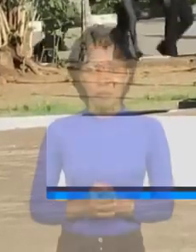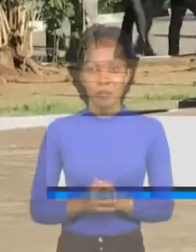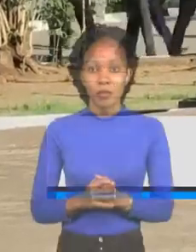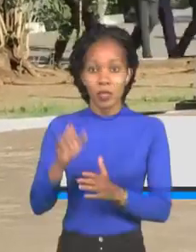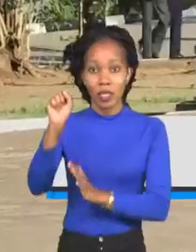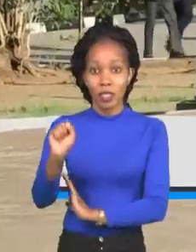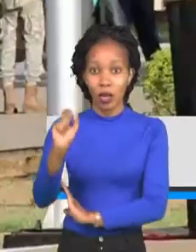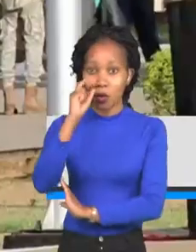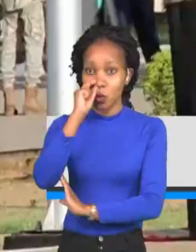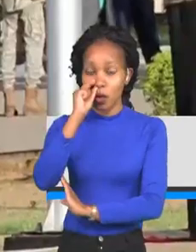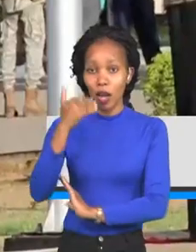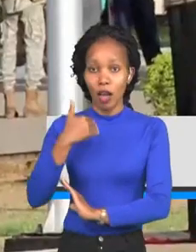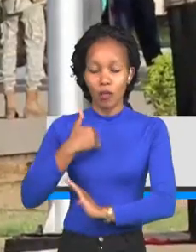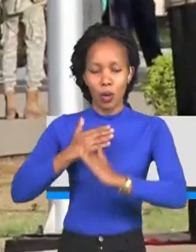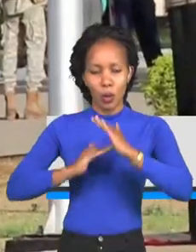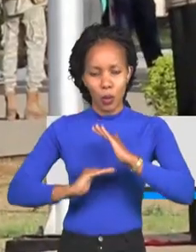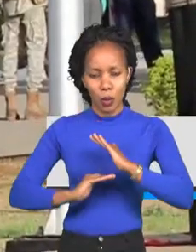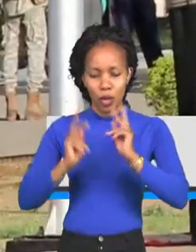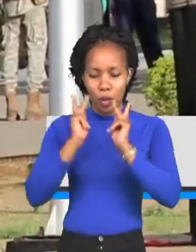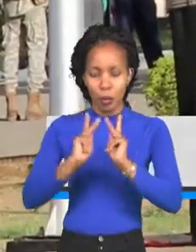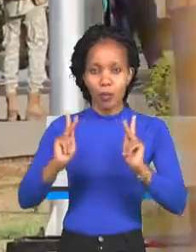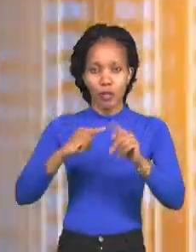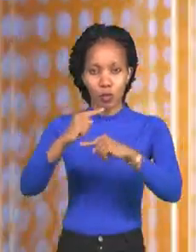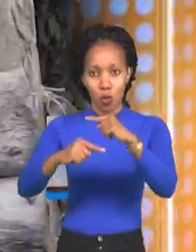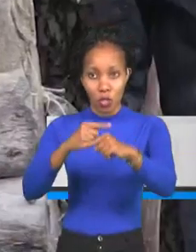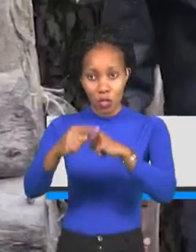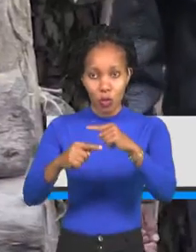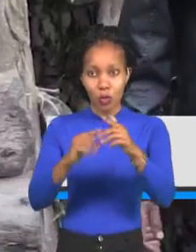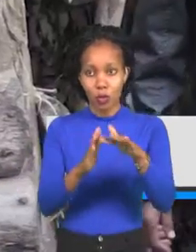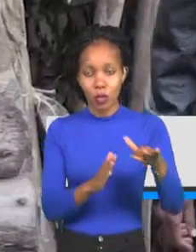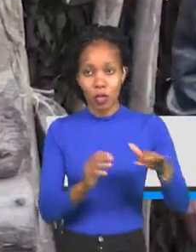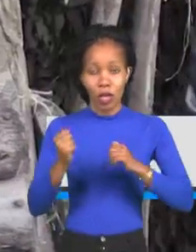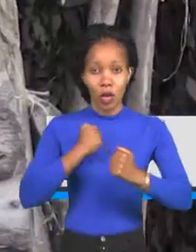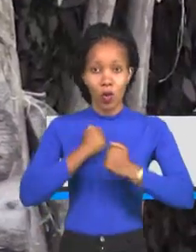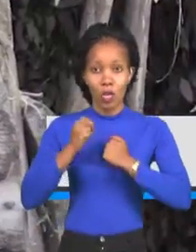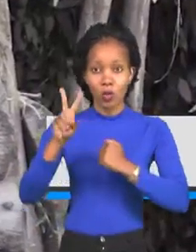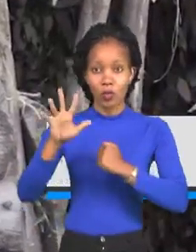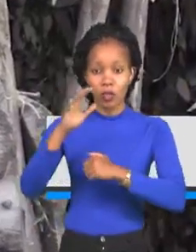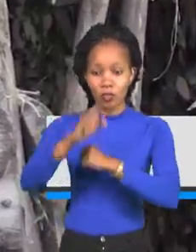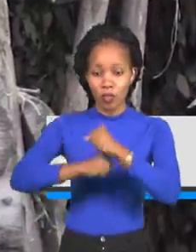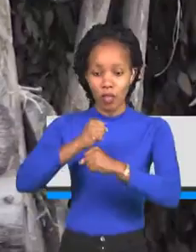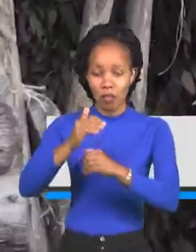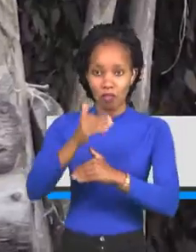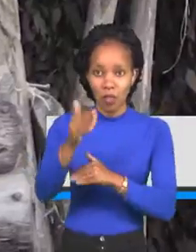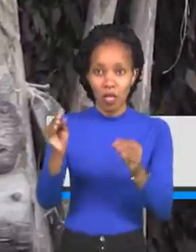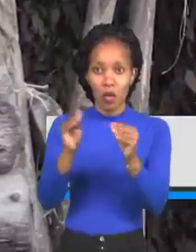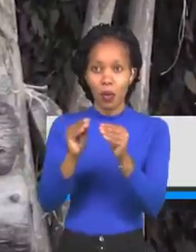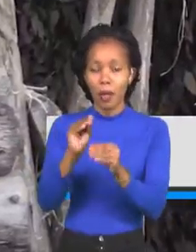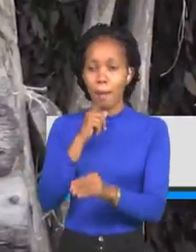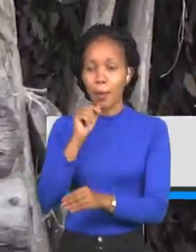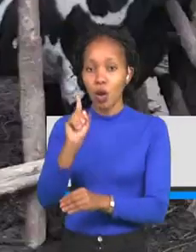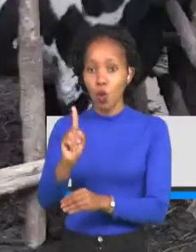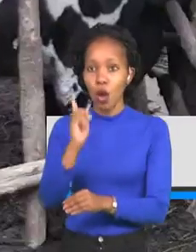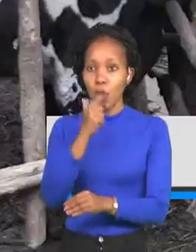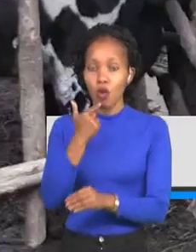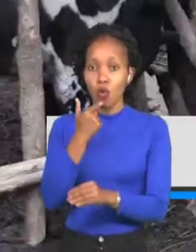South Sudan holds breath as fragile peace faces crucial test. Rwanda, 25 years on, we meet the Tutsi man reaching